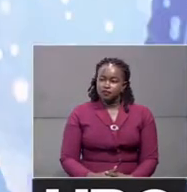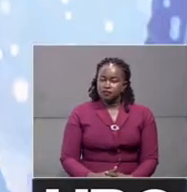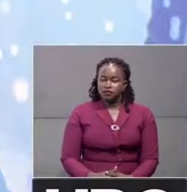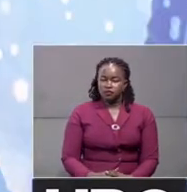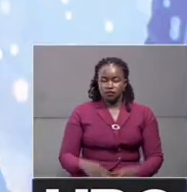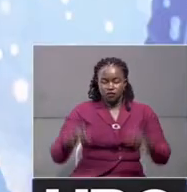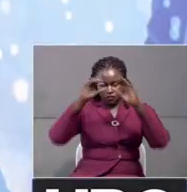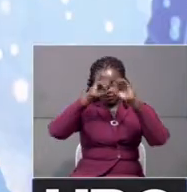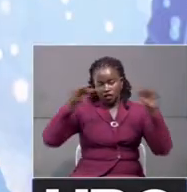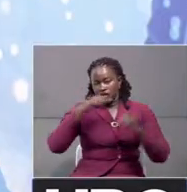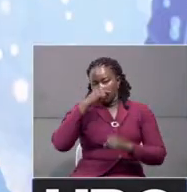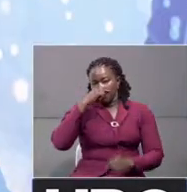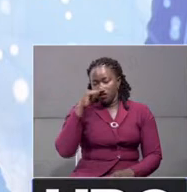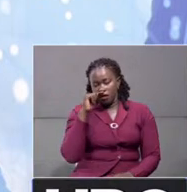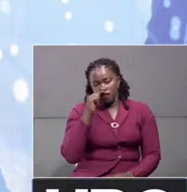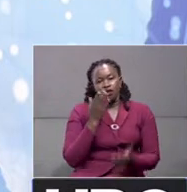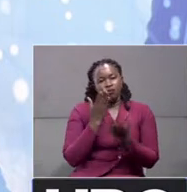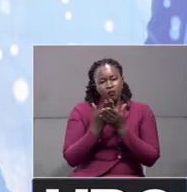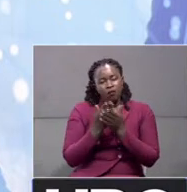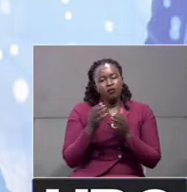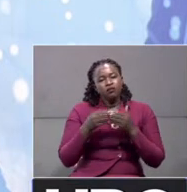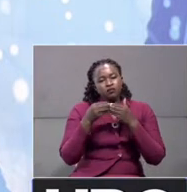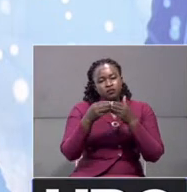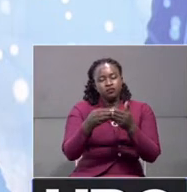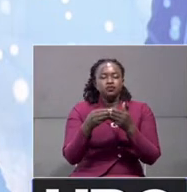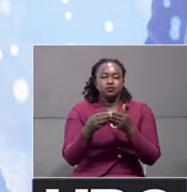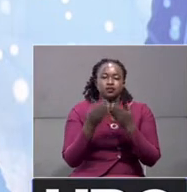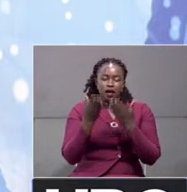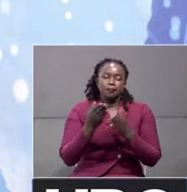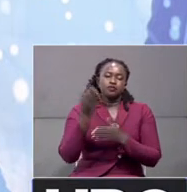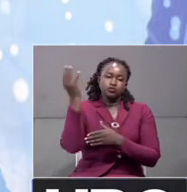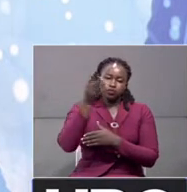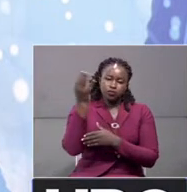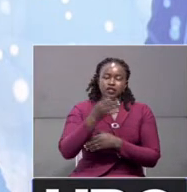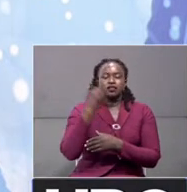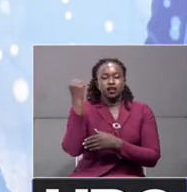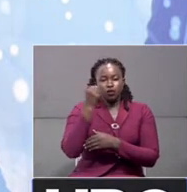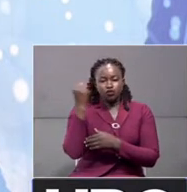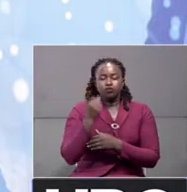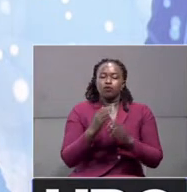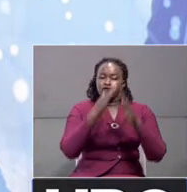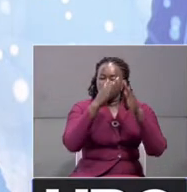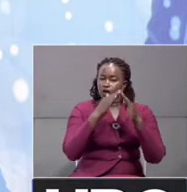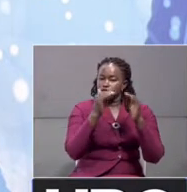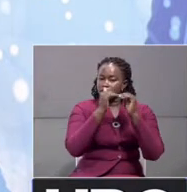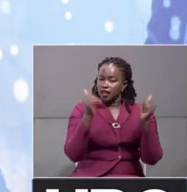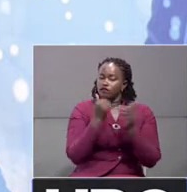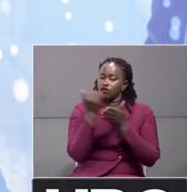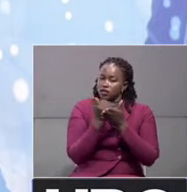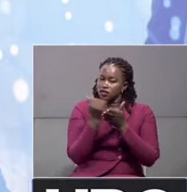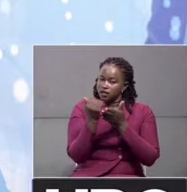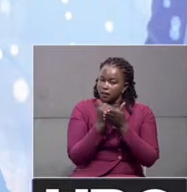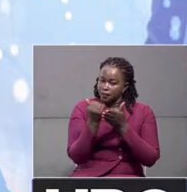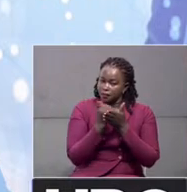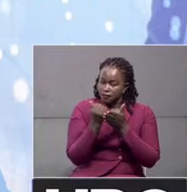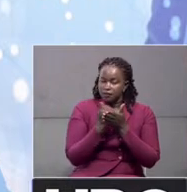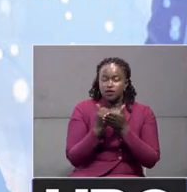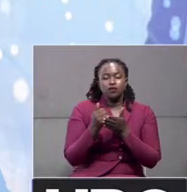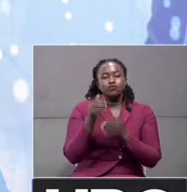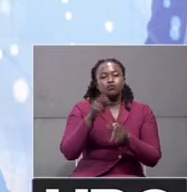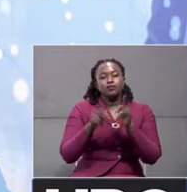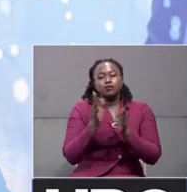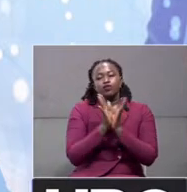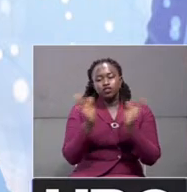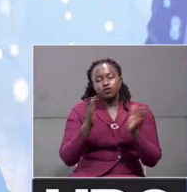President Yoweri Museveni has tasked leaders at all levels to preach the gospel of household income generation to the masses in order to